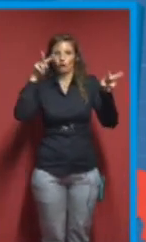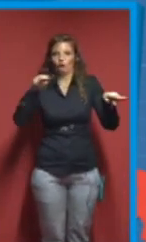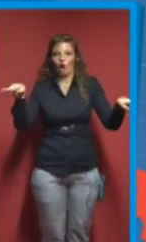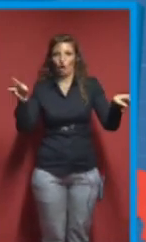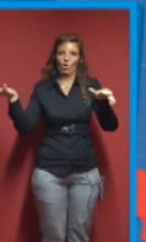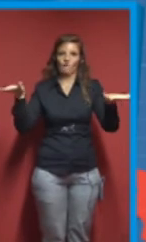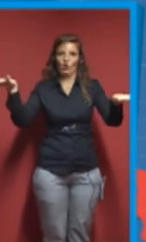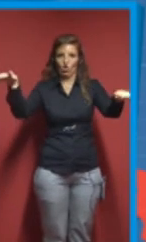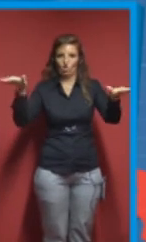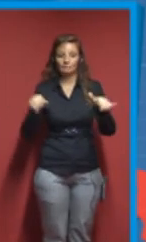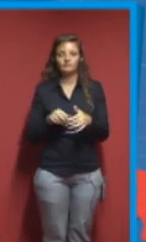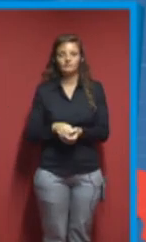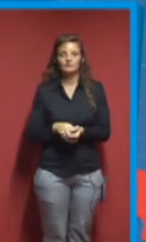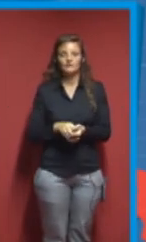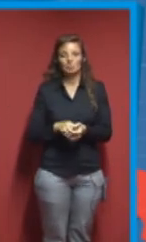About a century ago,